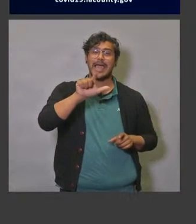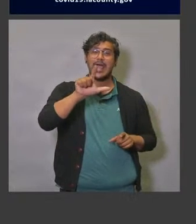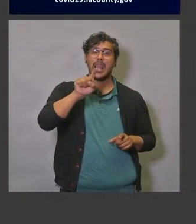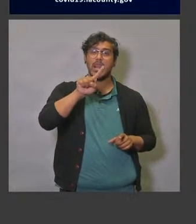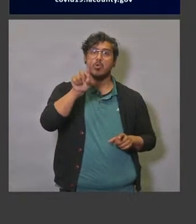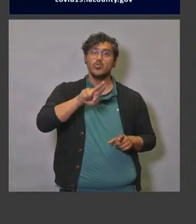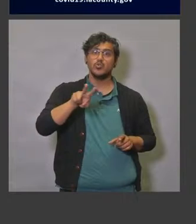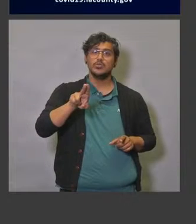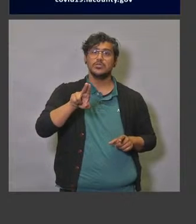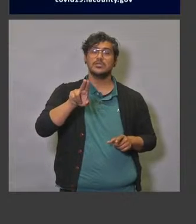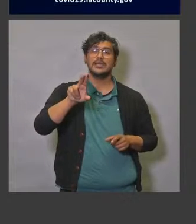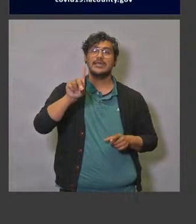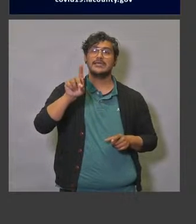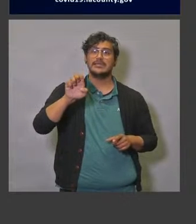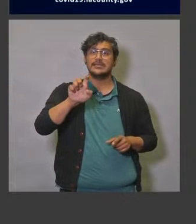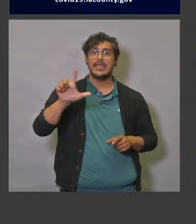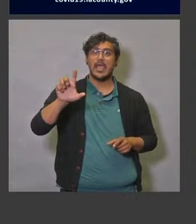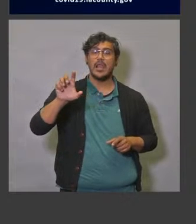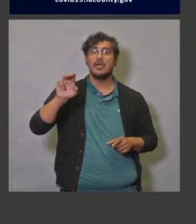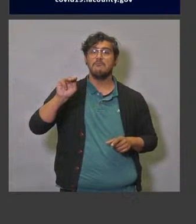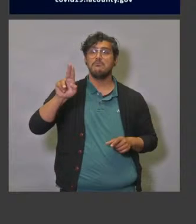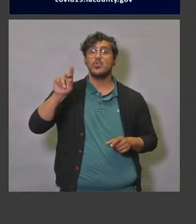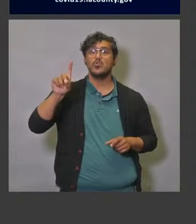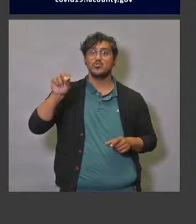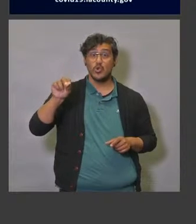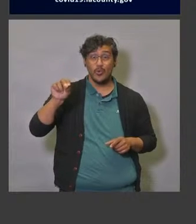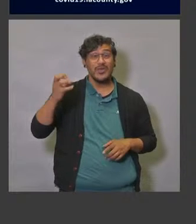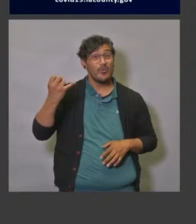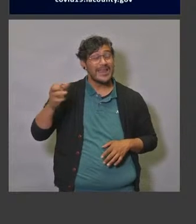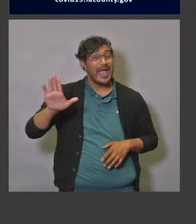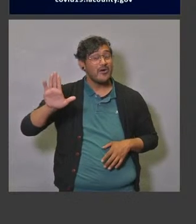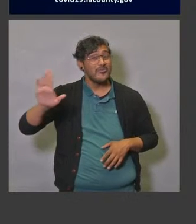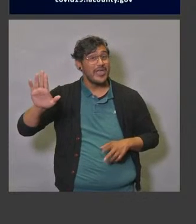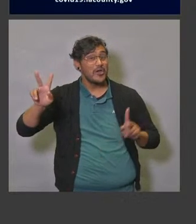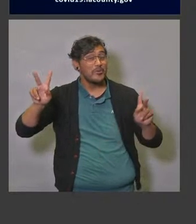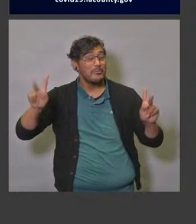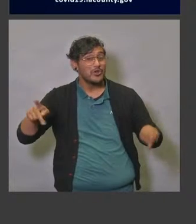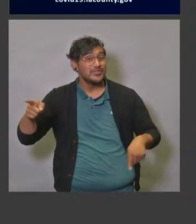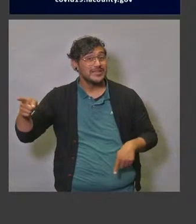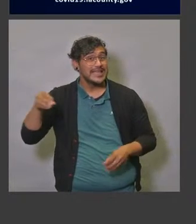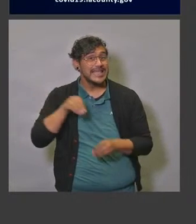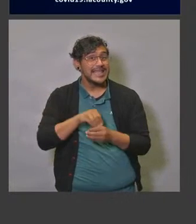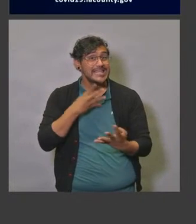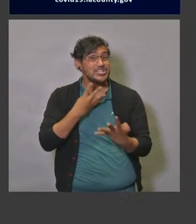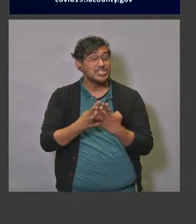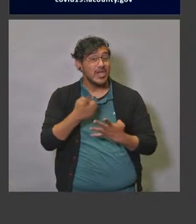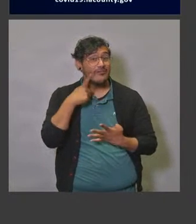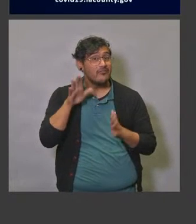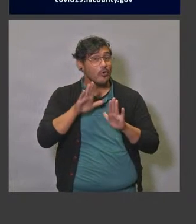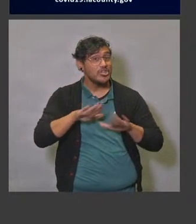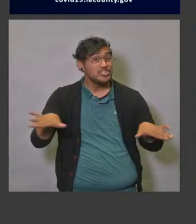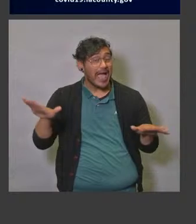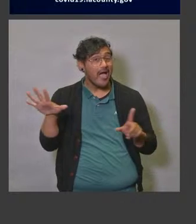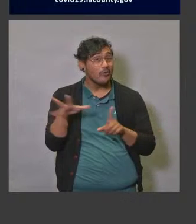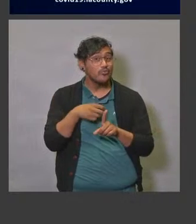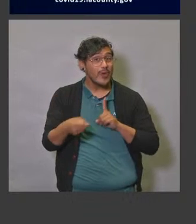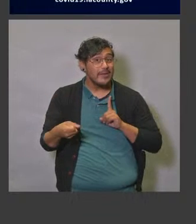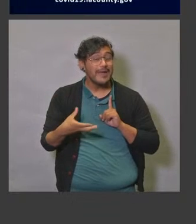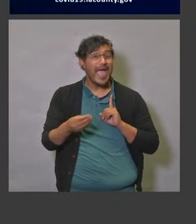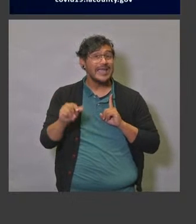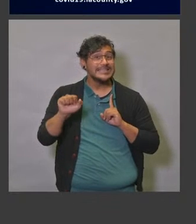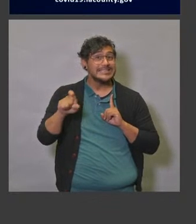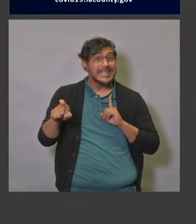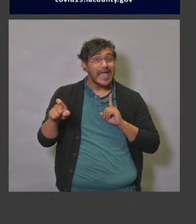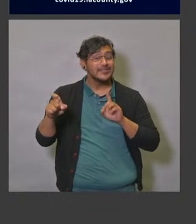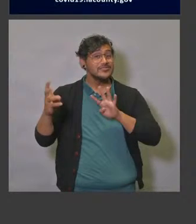whose self-proclaimed apostle is currently in jail on child rape and sex trafficking charges. Wanted